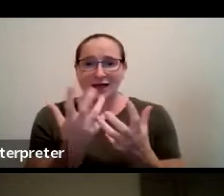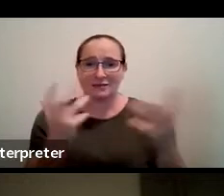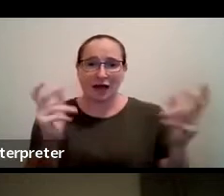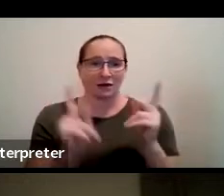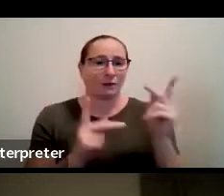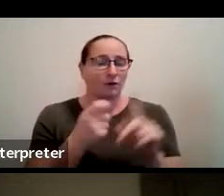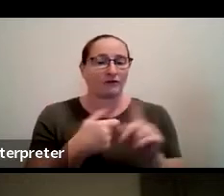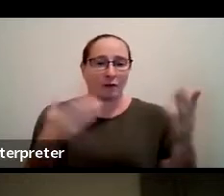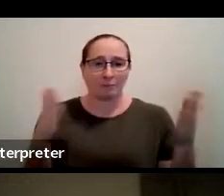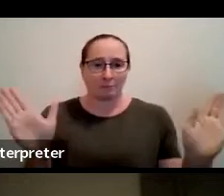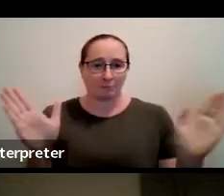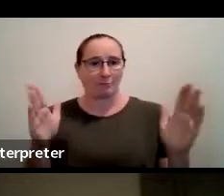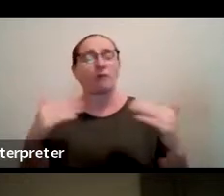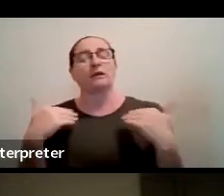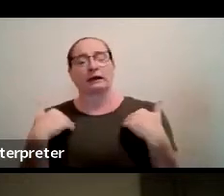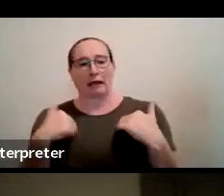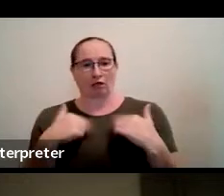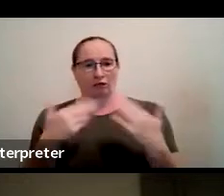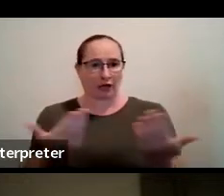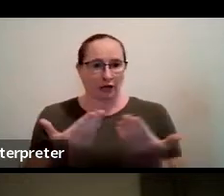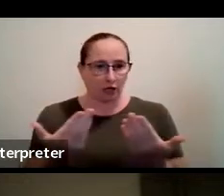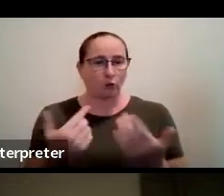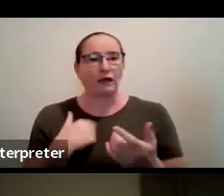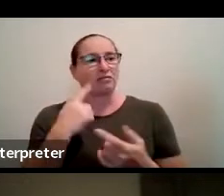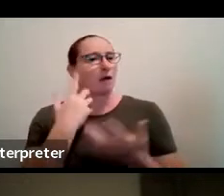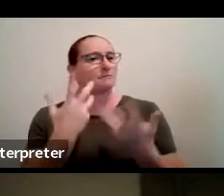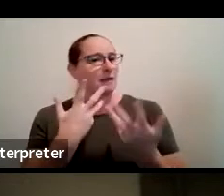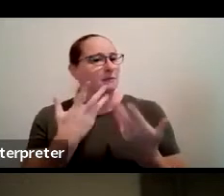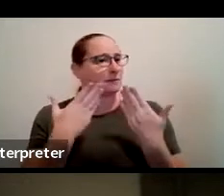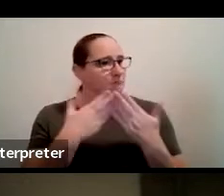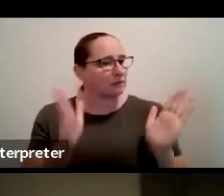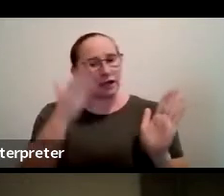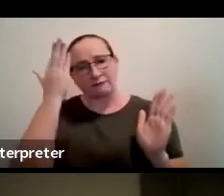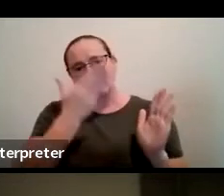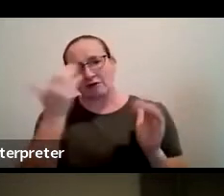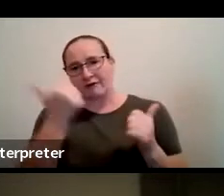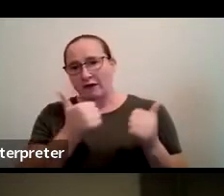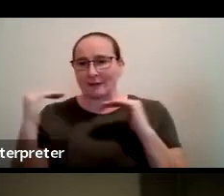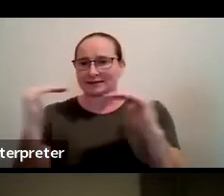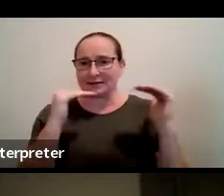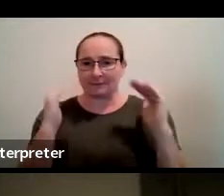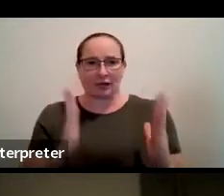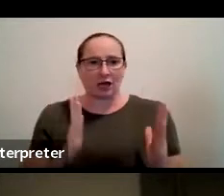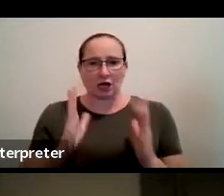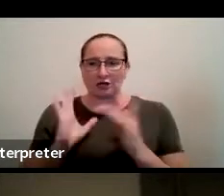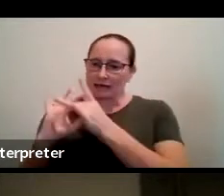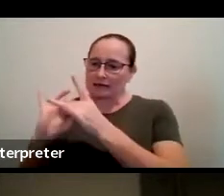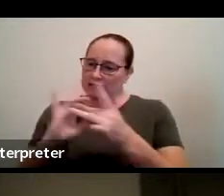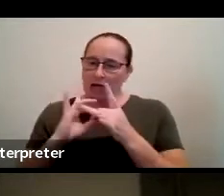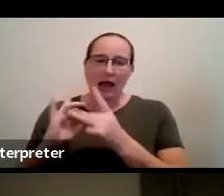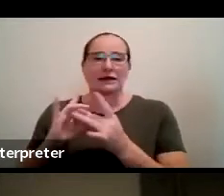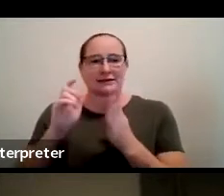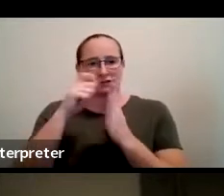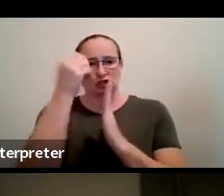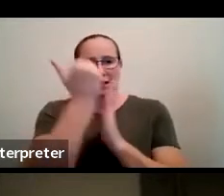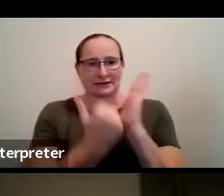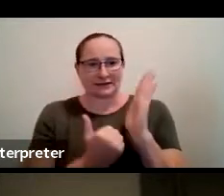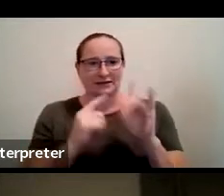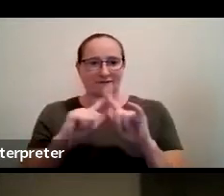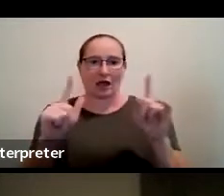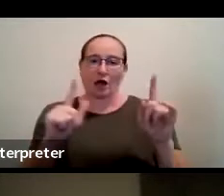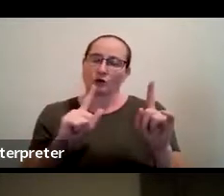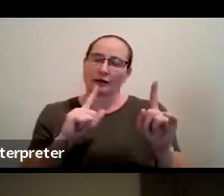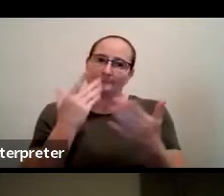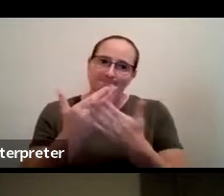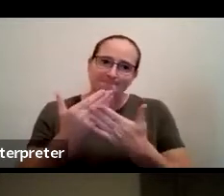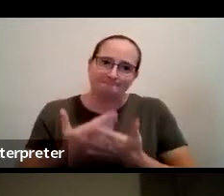here. We thought maybe if we spoke about this in a public arena in front of everybody's peers and tied this checklist to, you know, very concrete